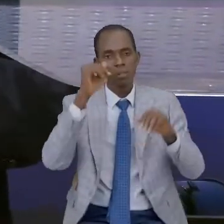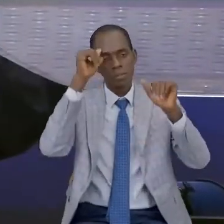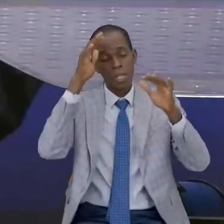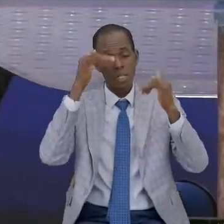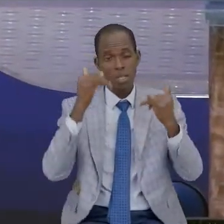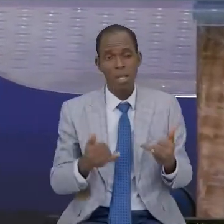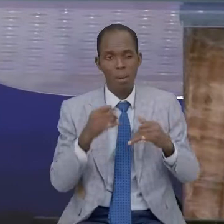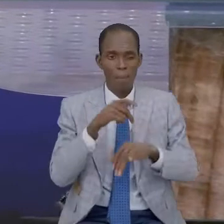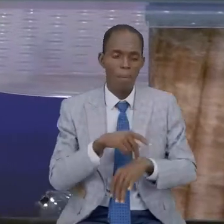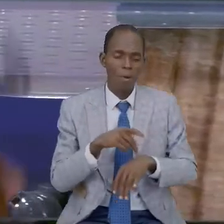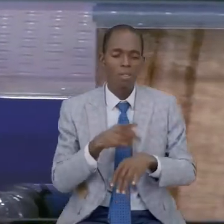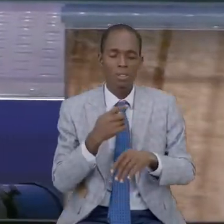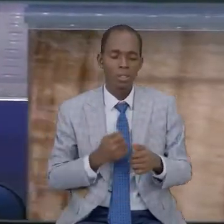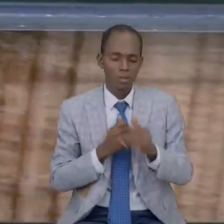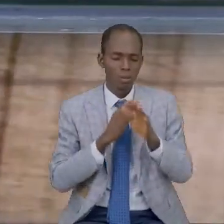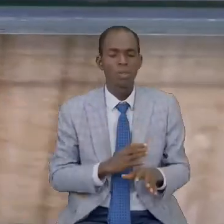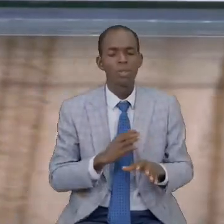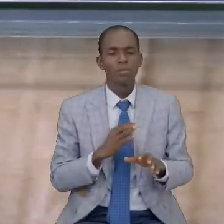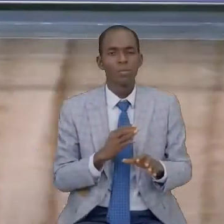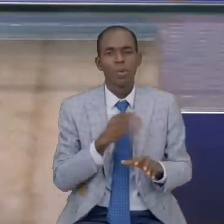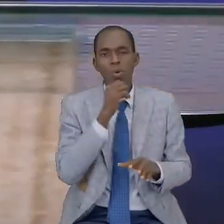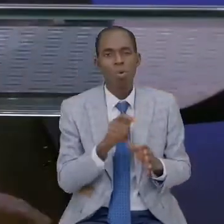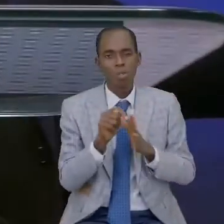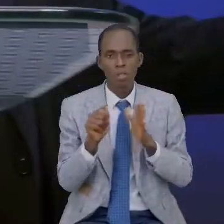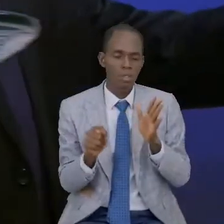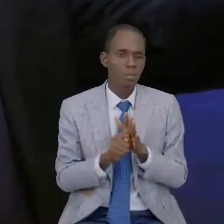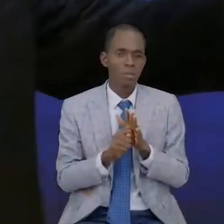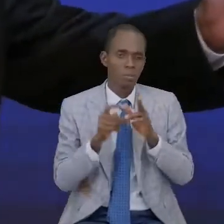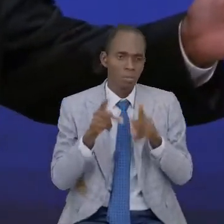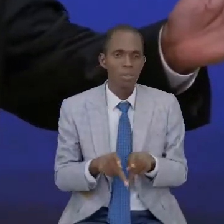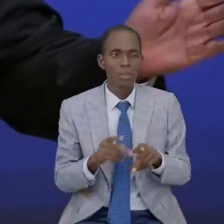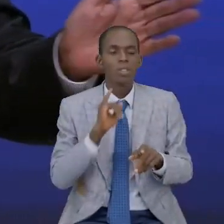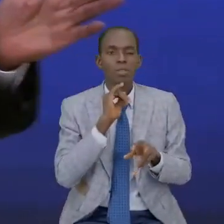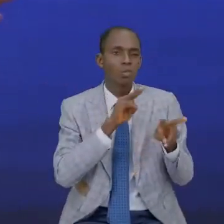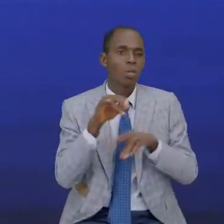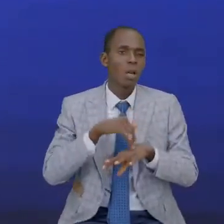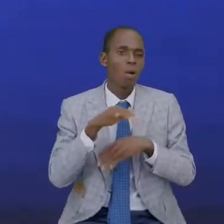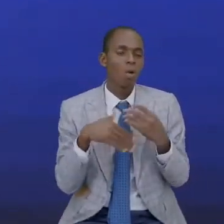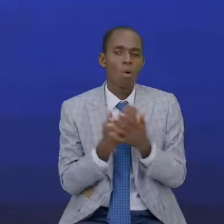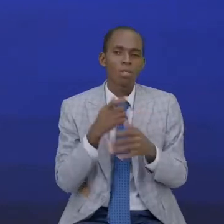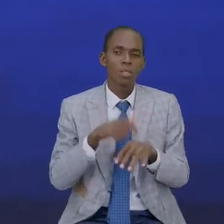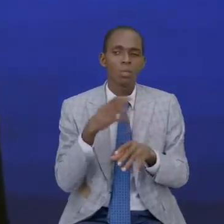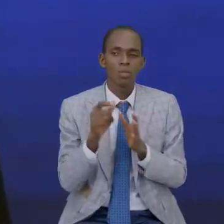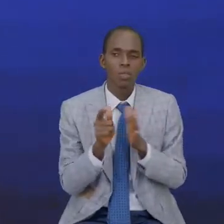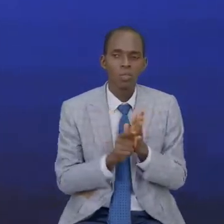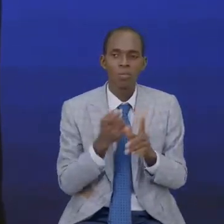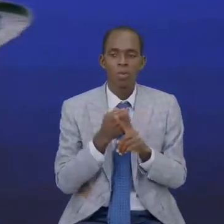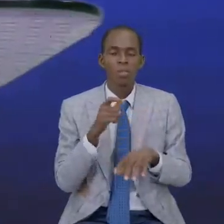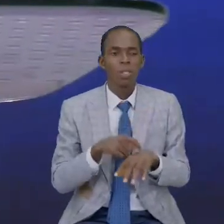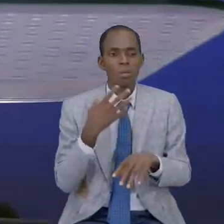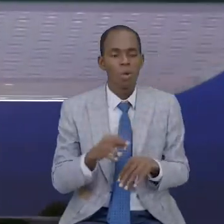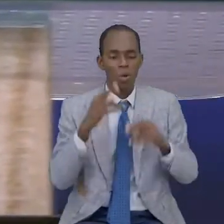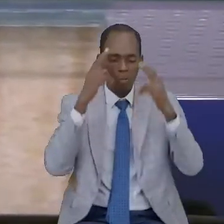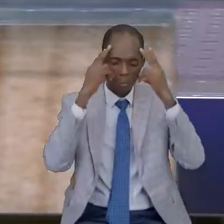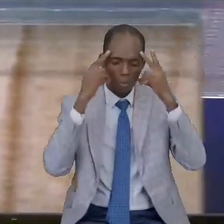Father. Now Paul the Apostle, an Old Testament scholar, is looking at all the times of the law. From the time of Moses, all